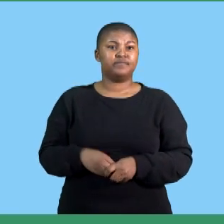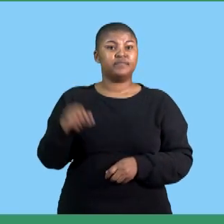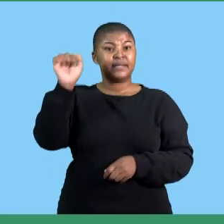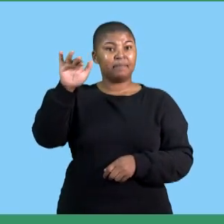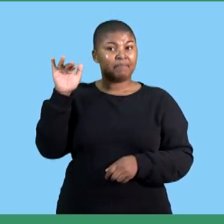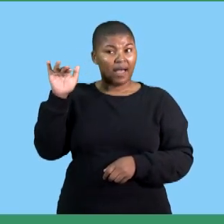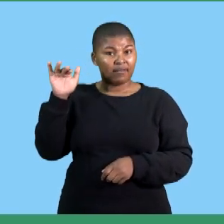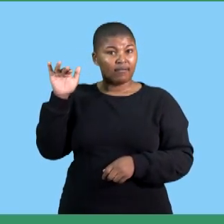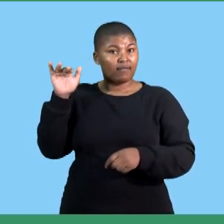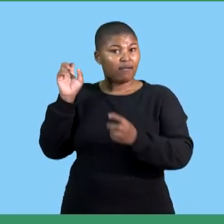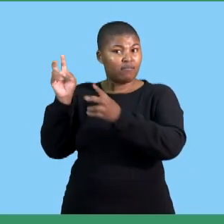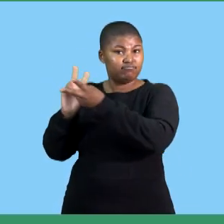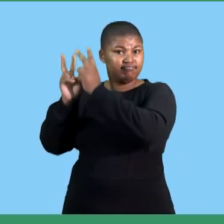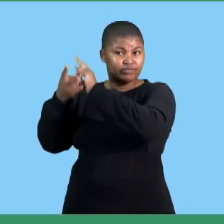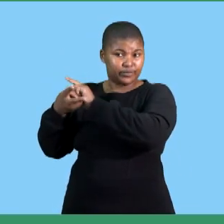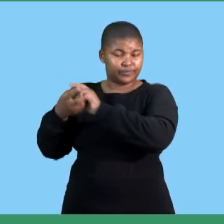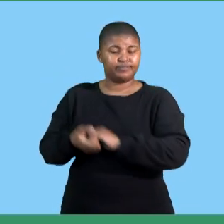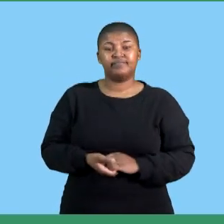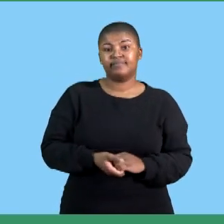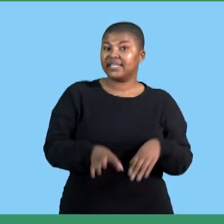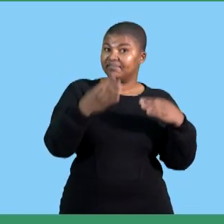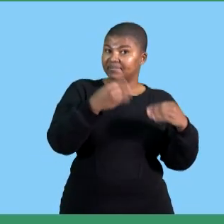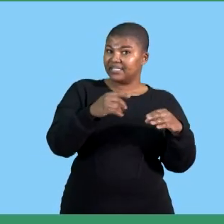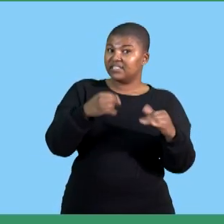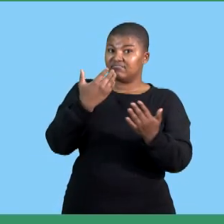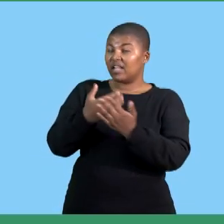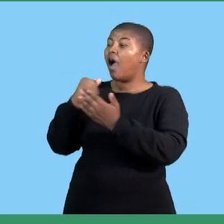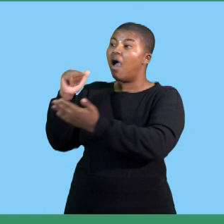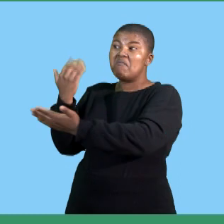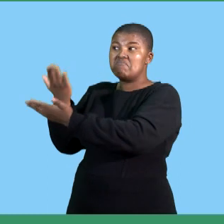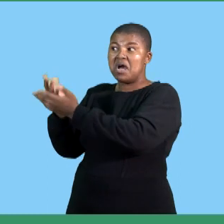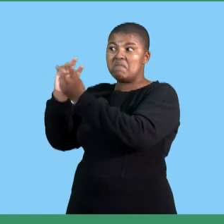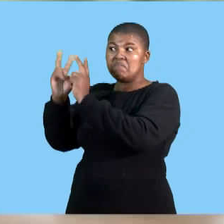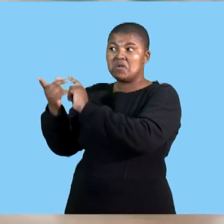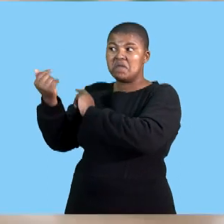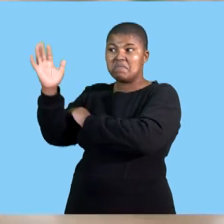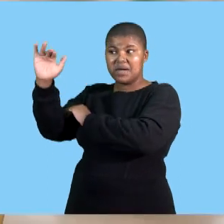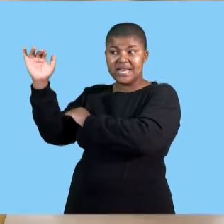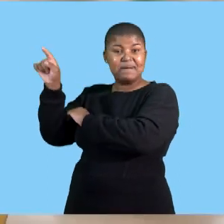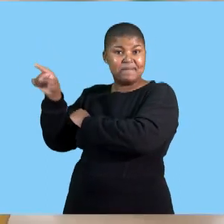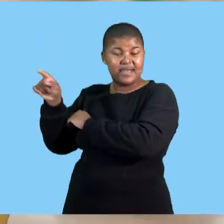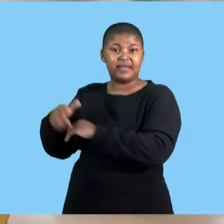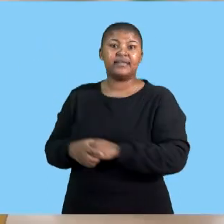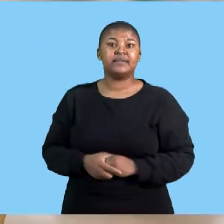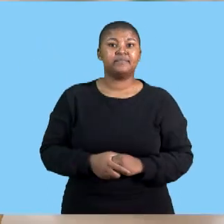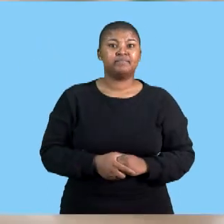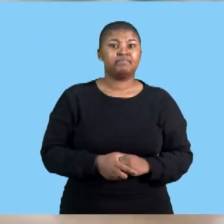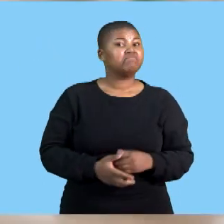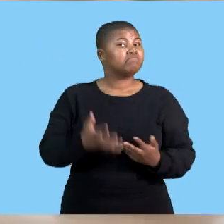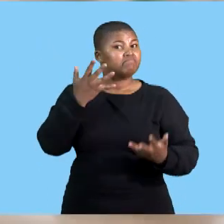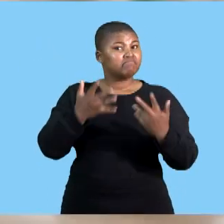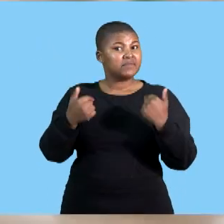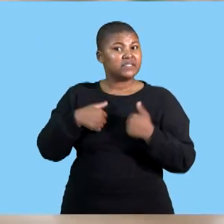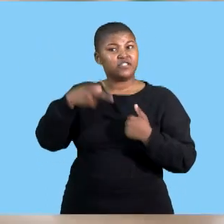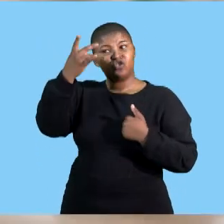We have bank loans. Businesses may apply to borrow money from the bank. So a source of funding that we